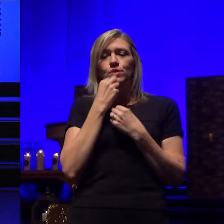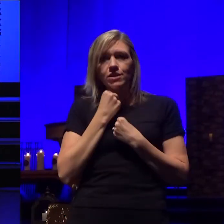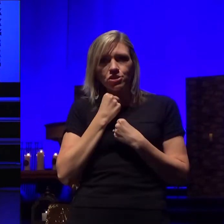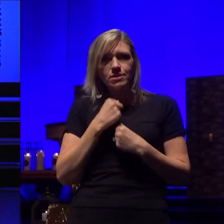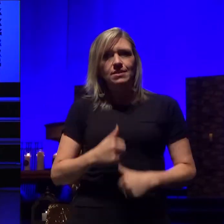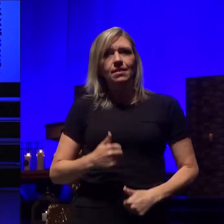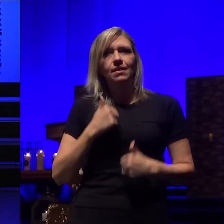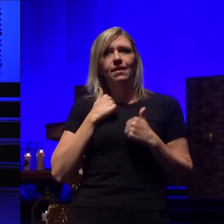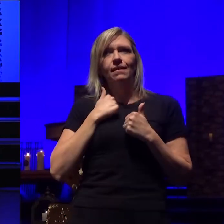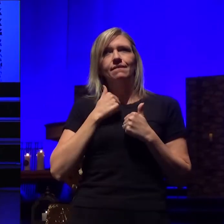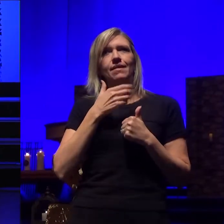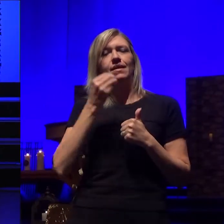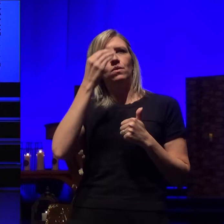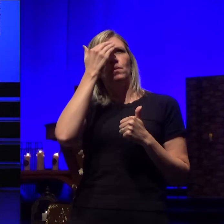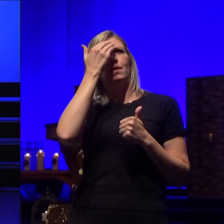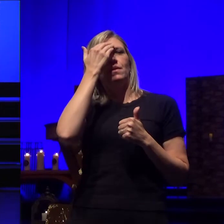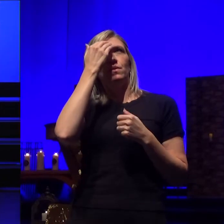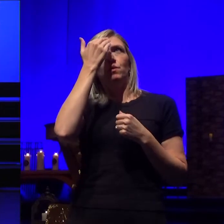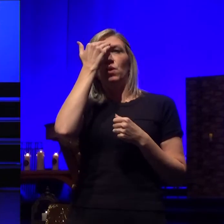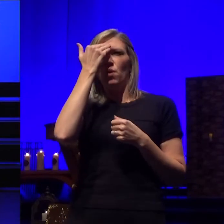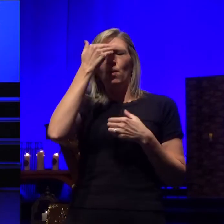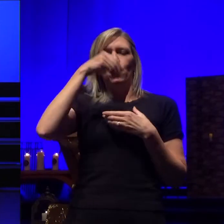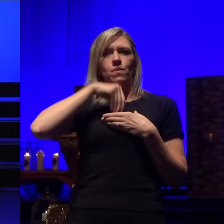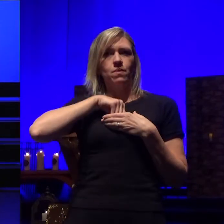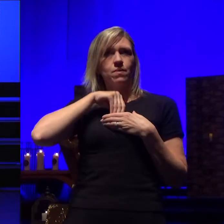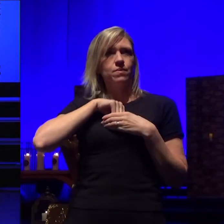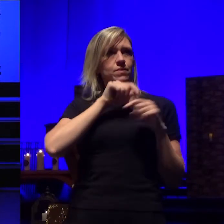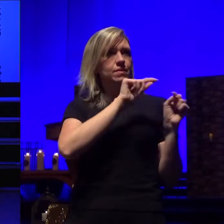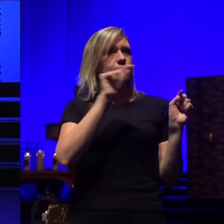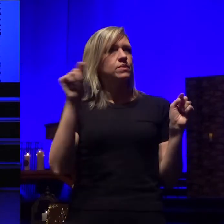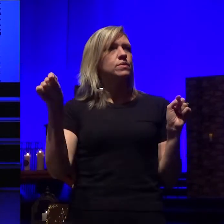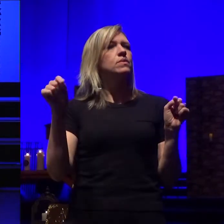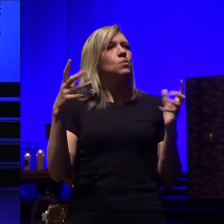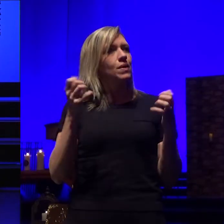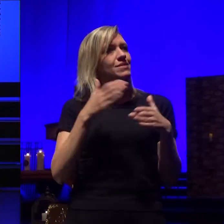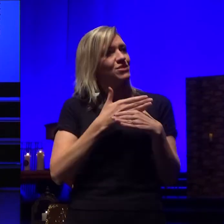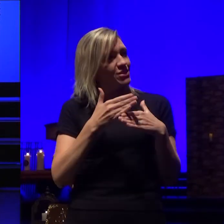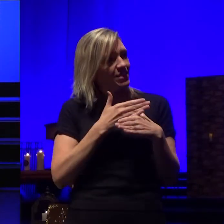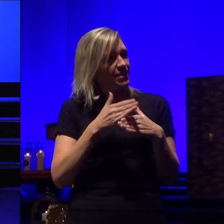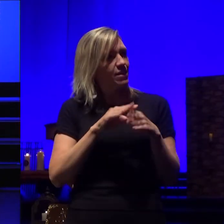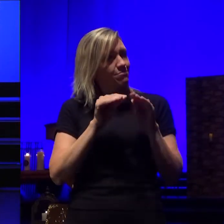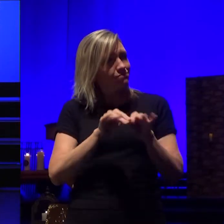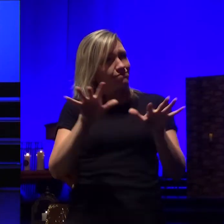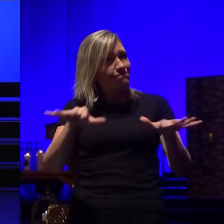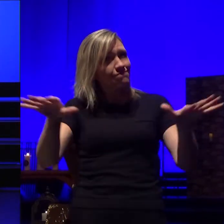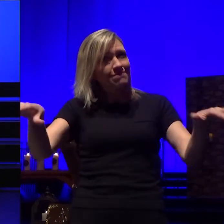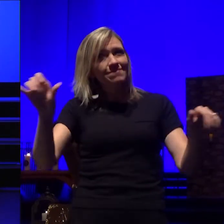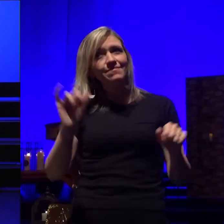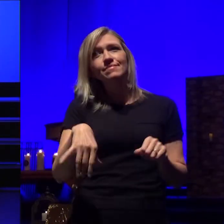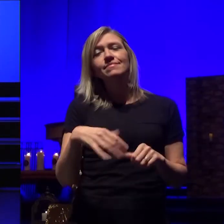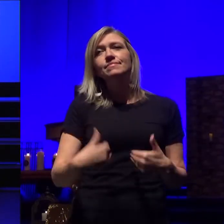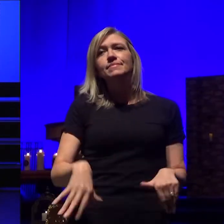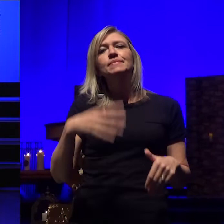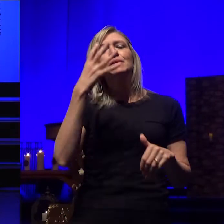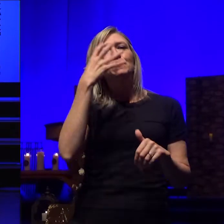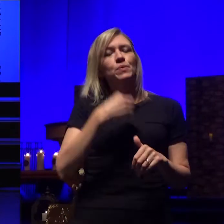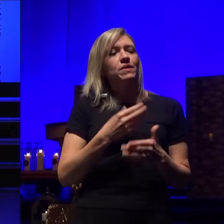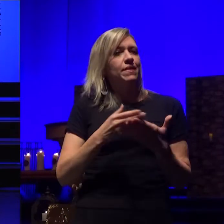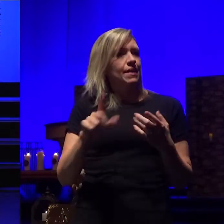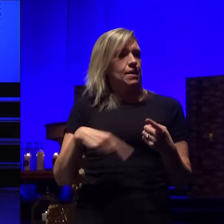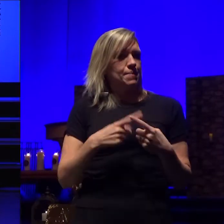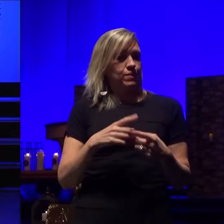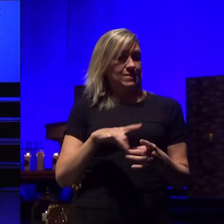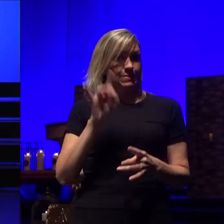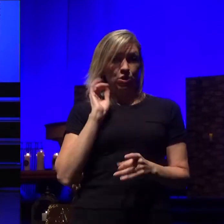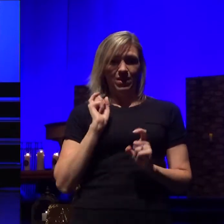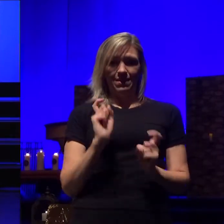the awareness to know that it's in you and inside of you. So we want to share it. We want to give it. And that's the great thing about giving from